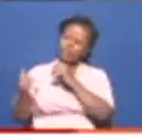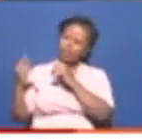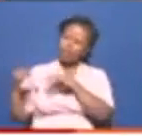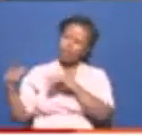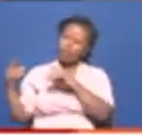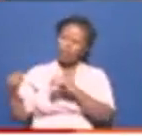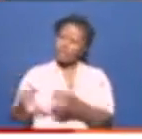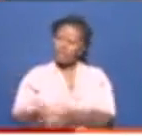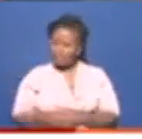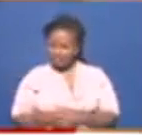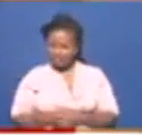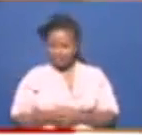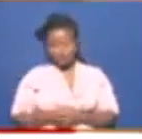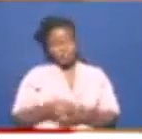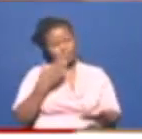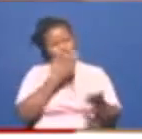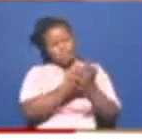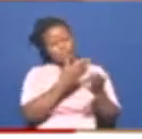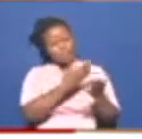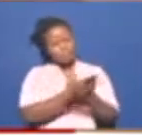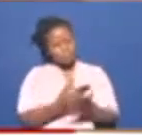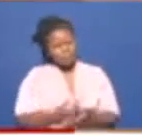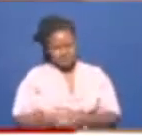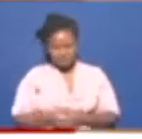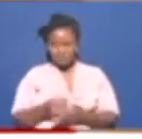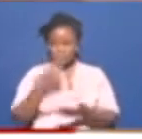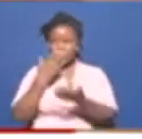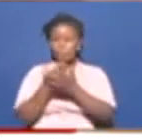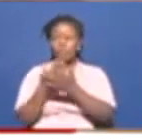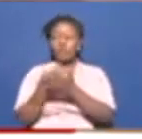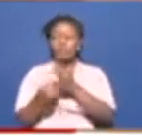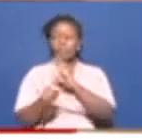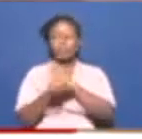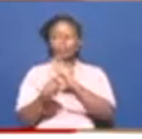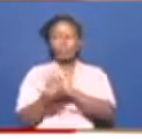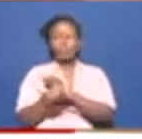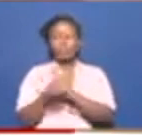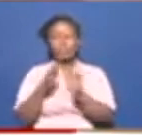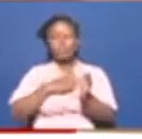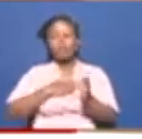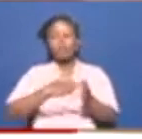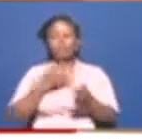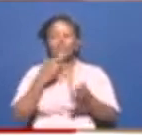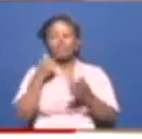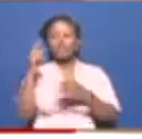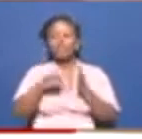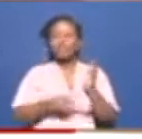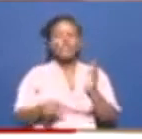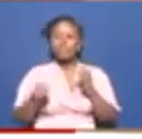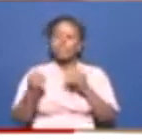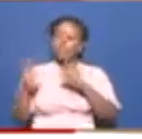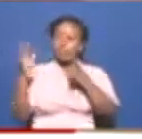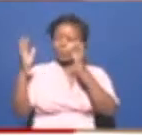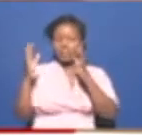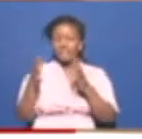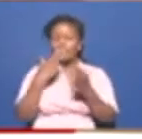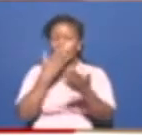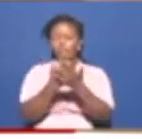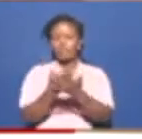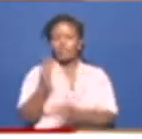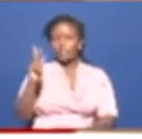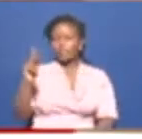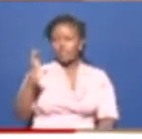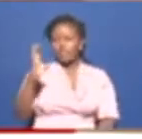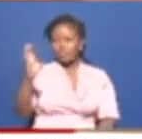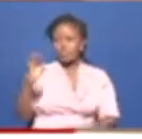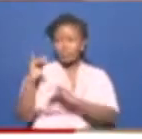you. Well, thank you so much. In 30 seconds, I would like to appreciate all of KBC for having me. It's a